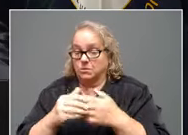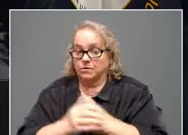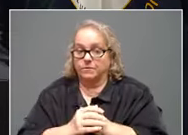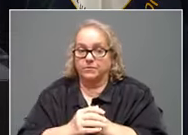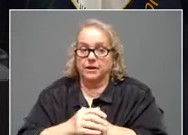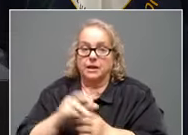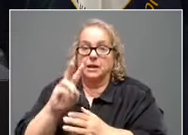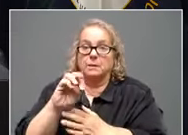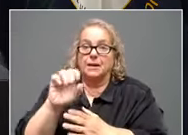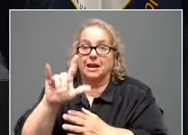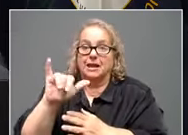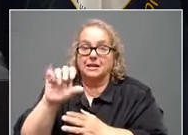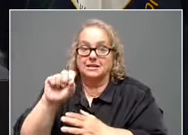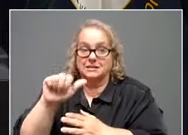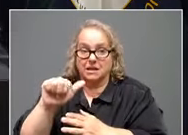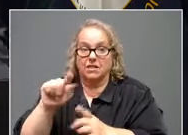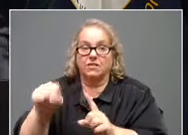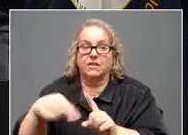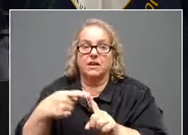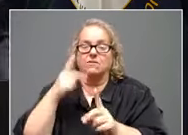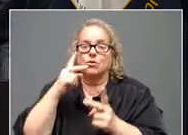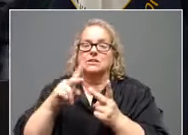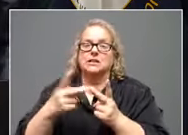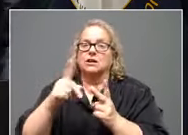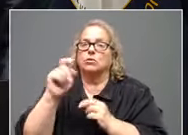then we'll come around for second questions.